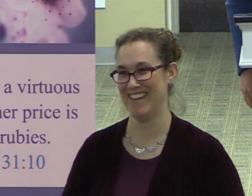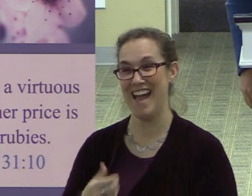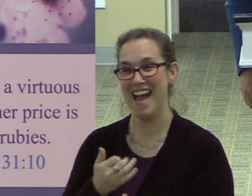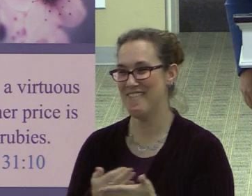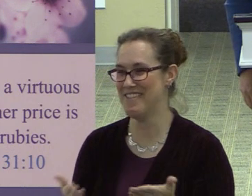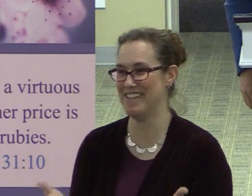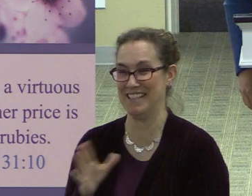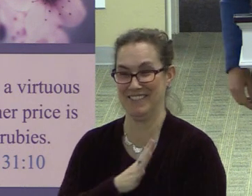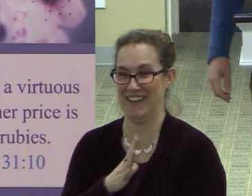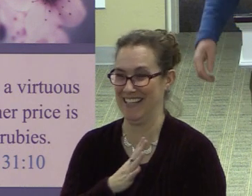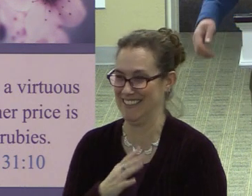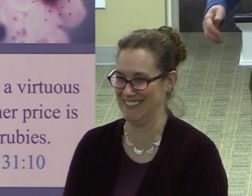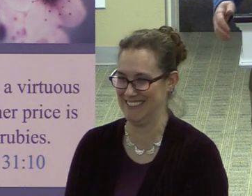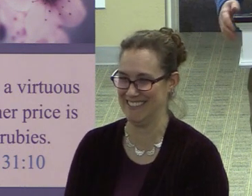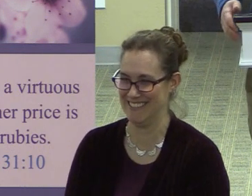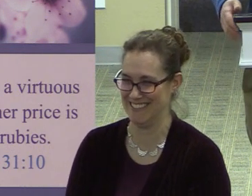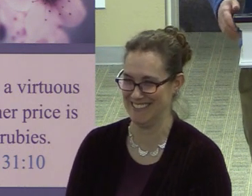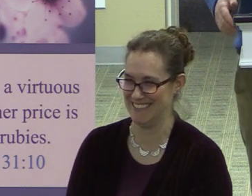Everything's fine.